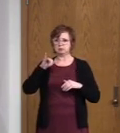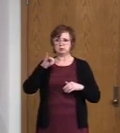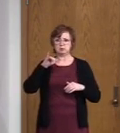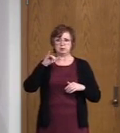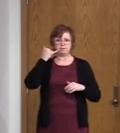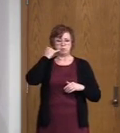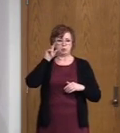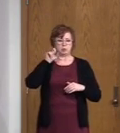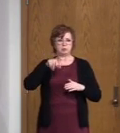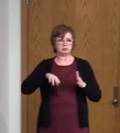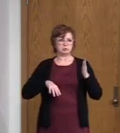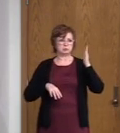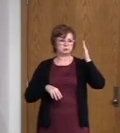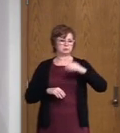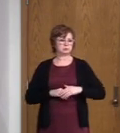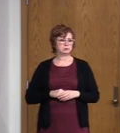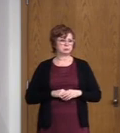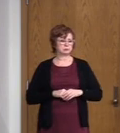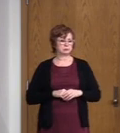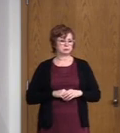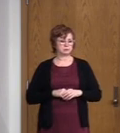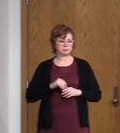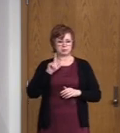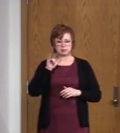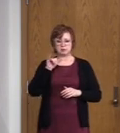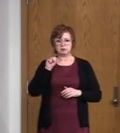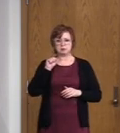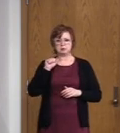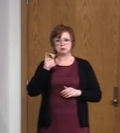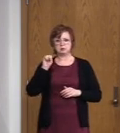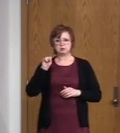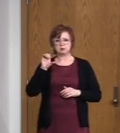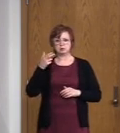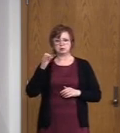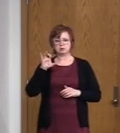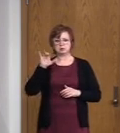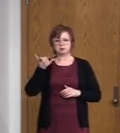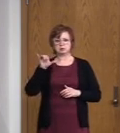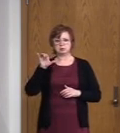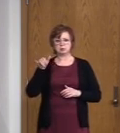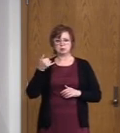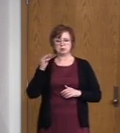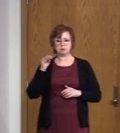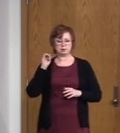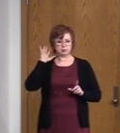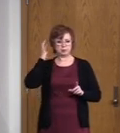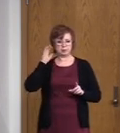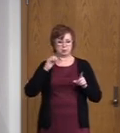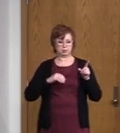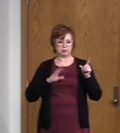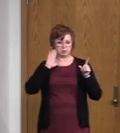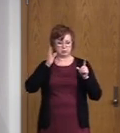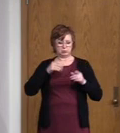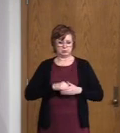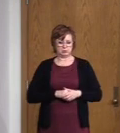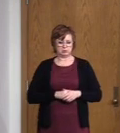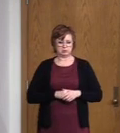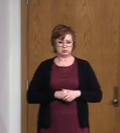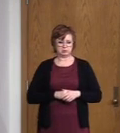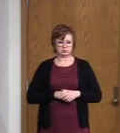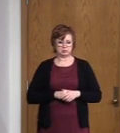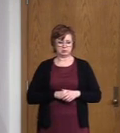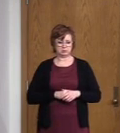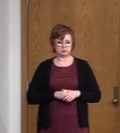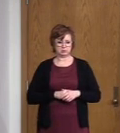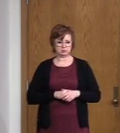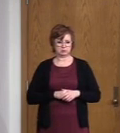line. We have Lisa Schick with CJME. Hi. My question is about